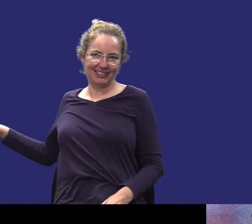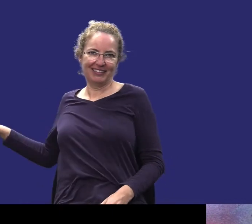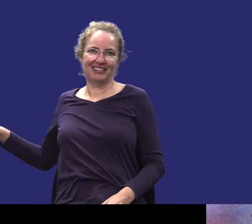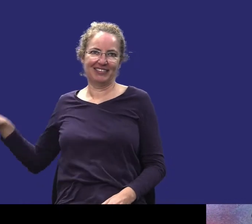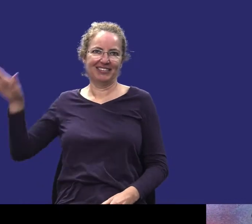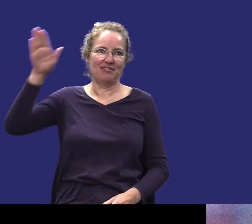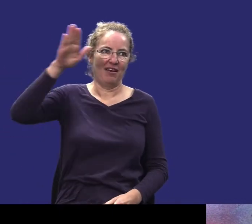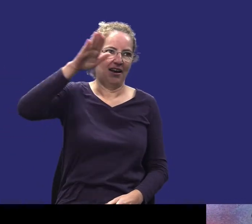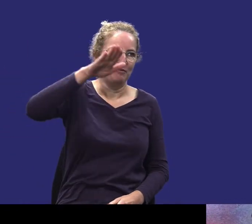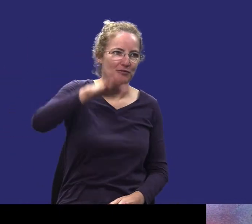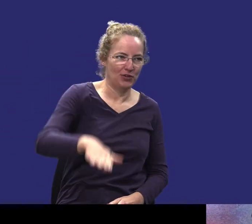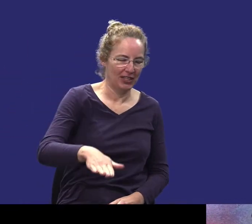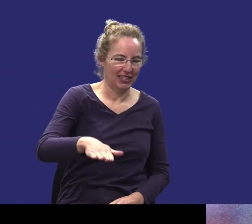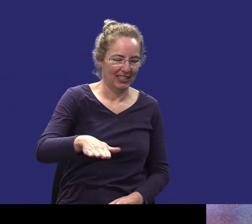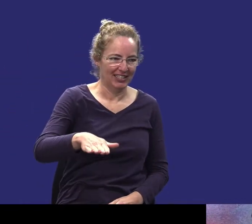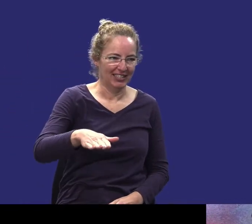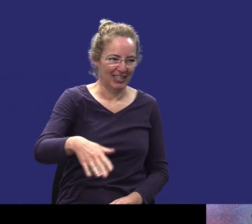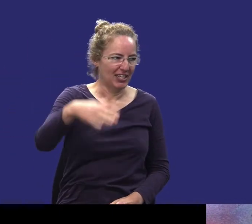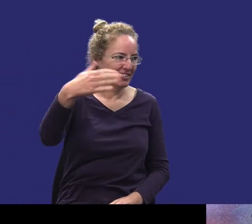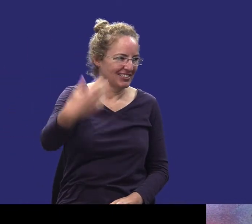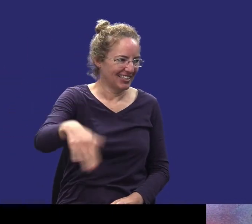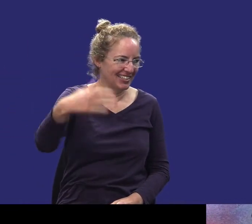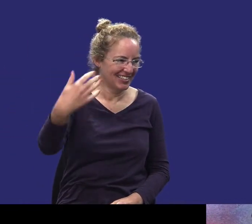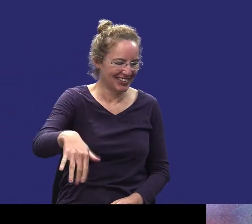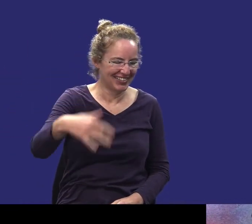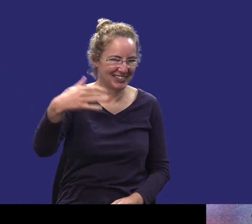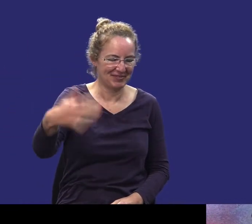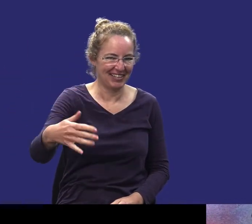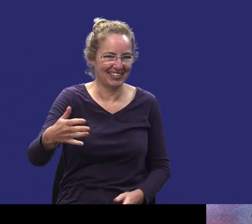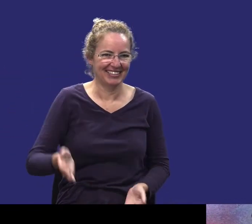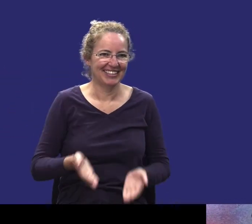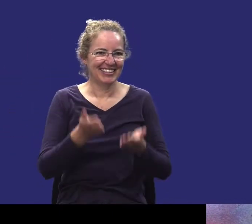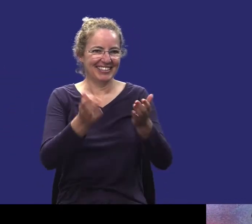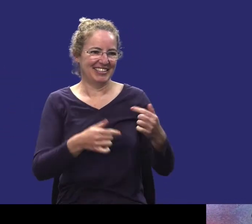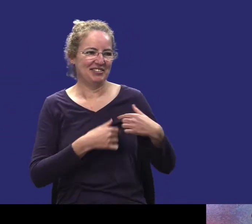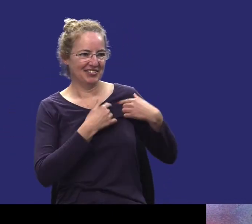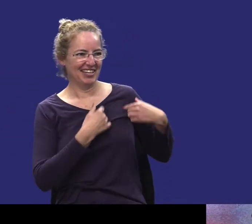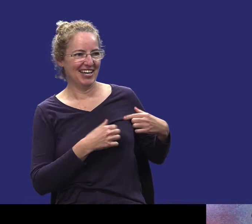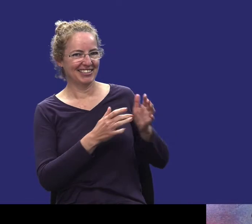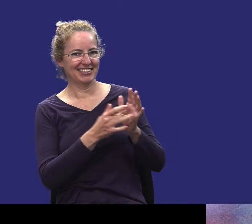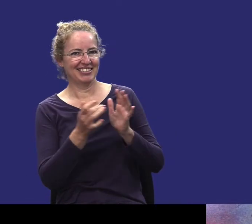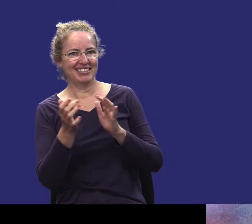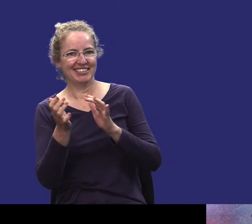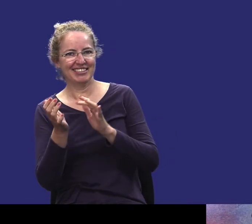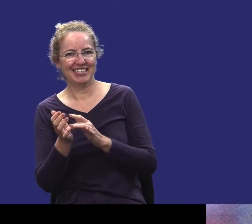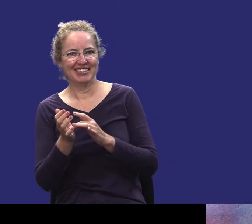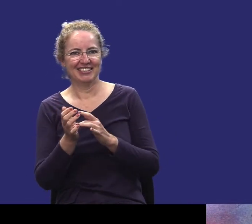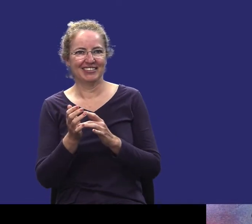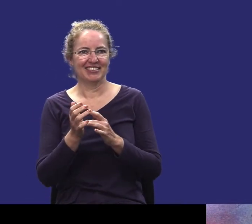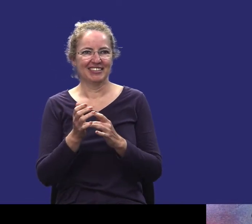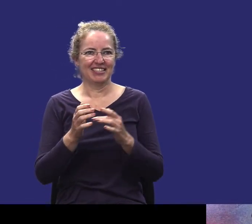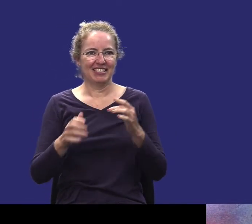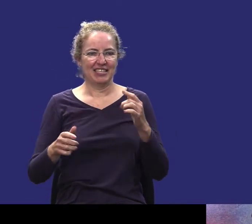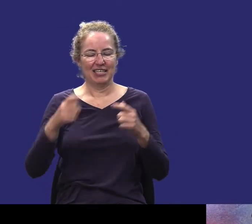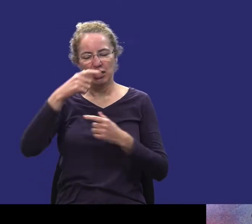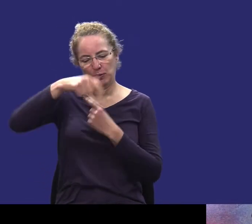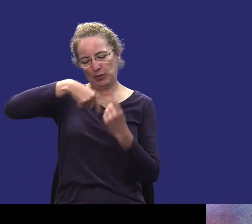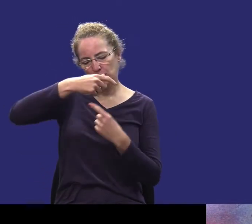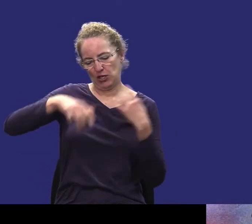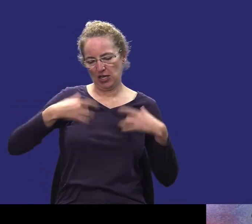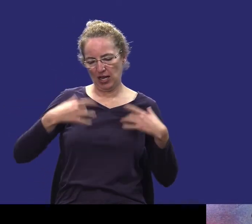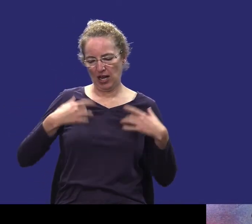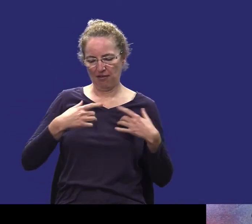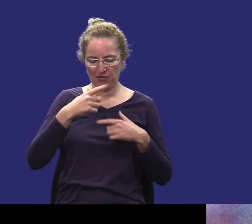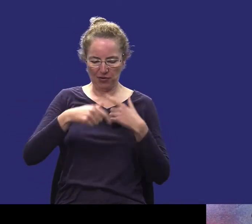foot out, you put your right foot in, and you shake it all about. You give your heart to Jesus, he will turn your life